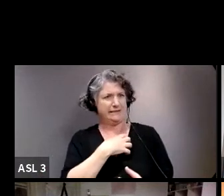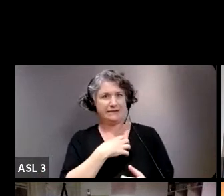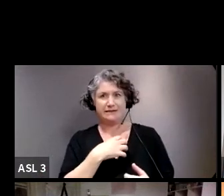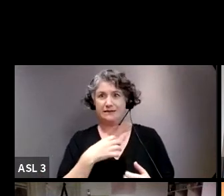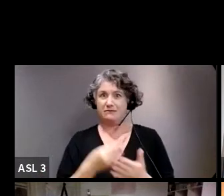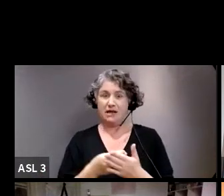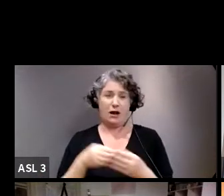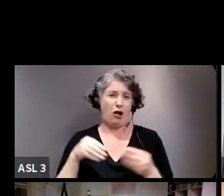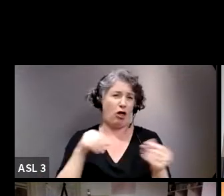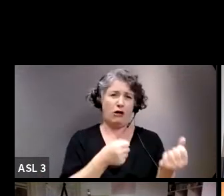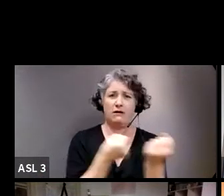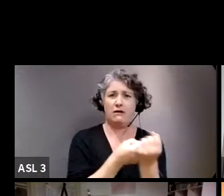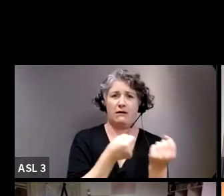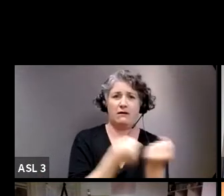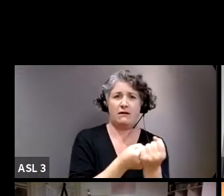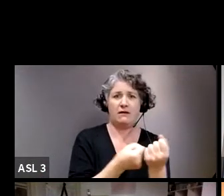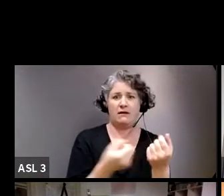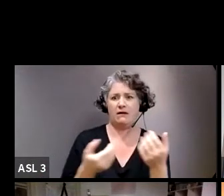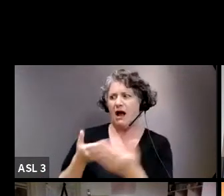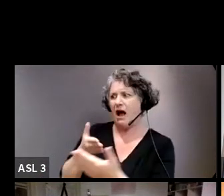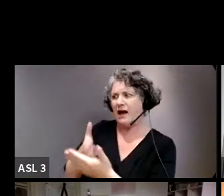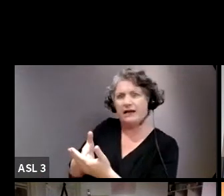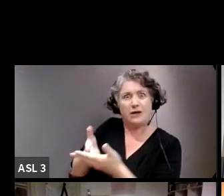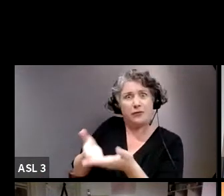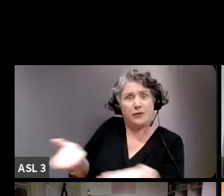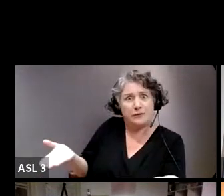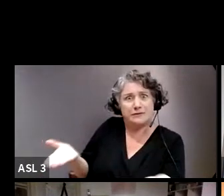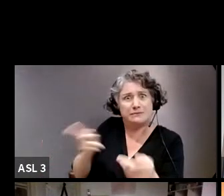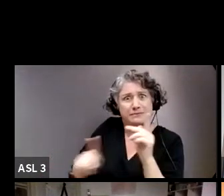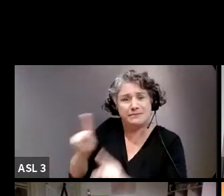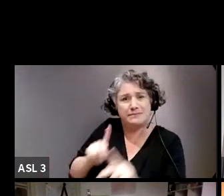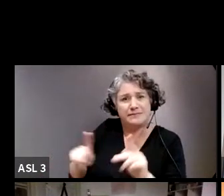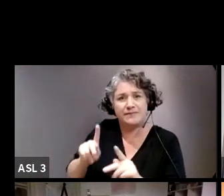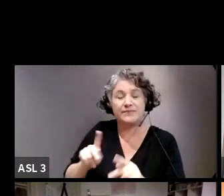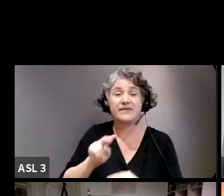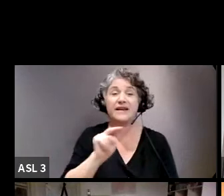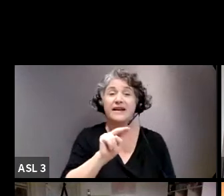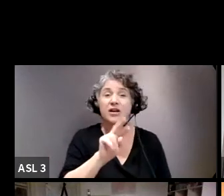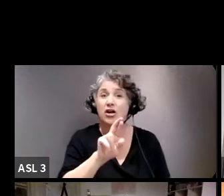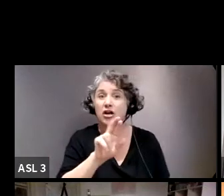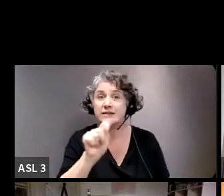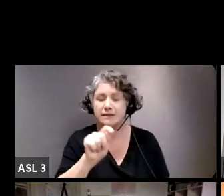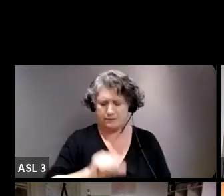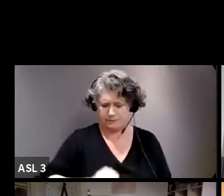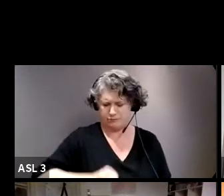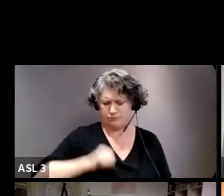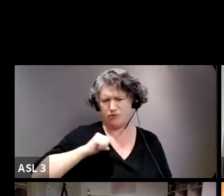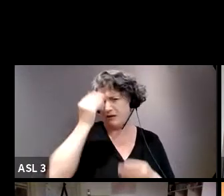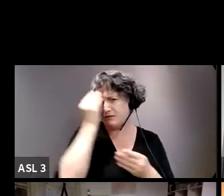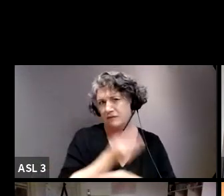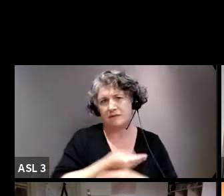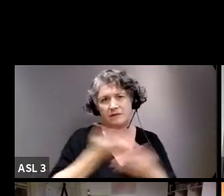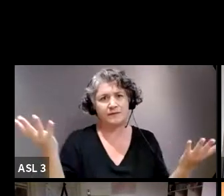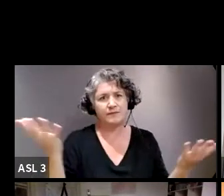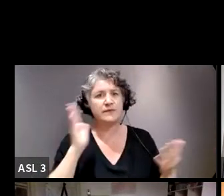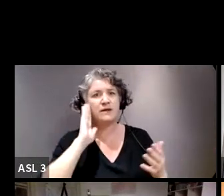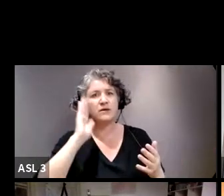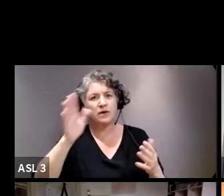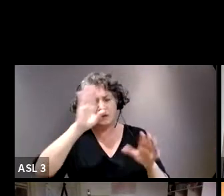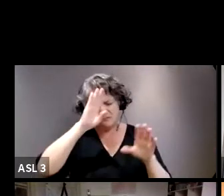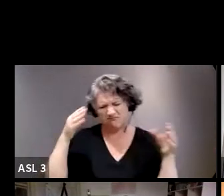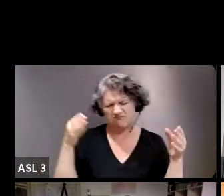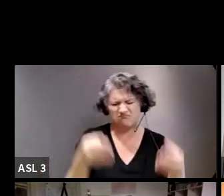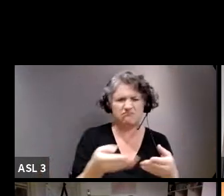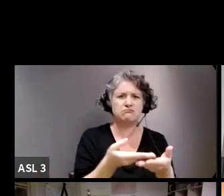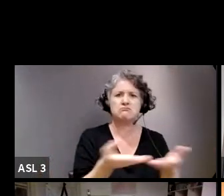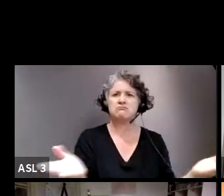those social and care supports the nrts shared with pride that they were going to be targeting encampments i've